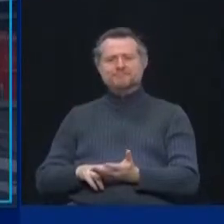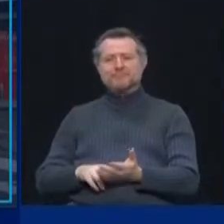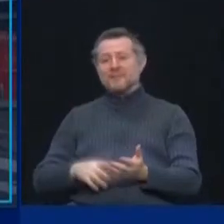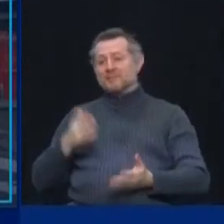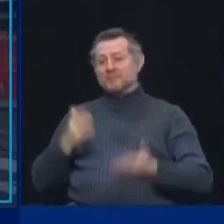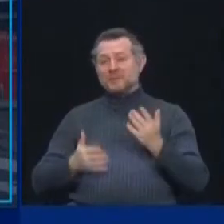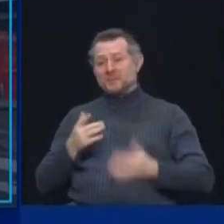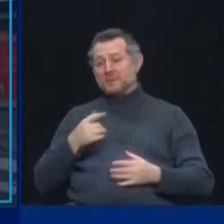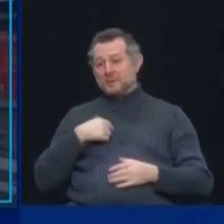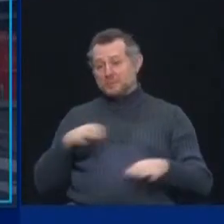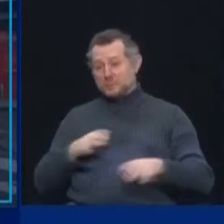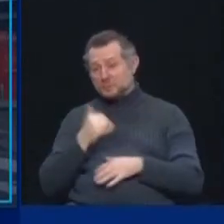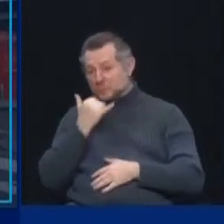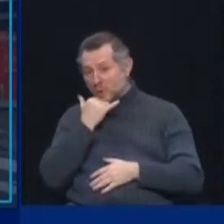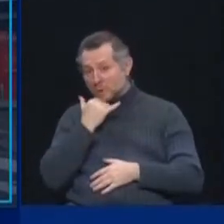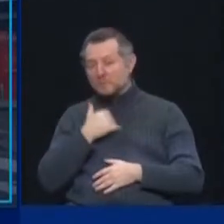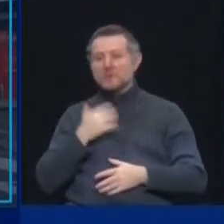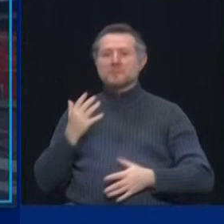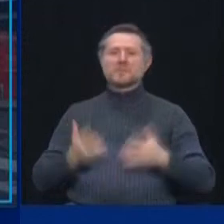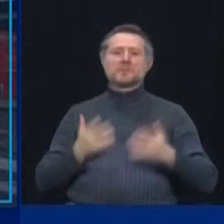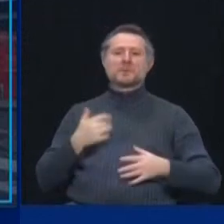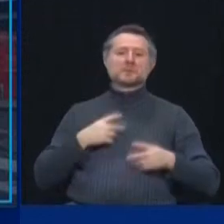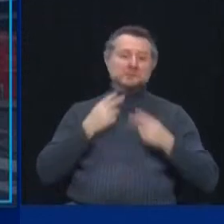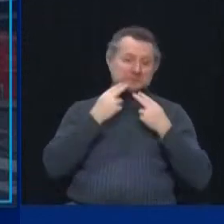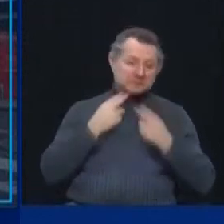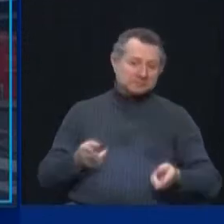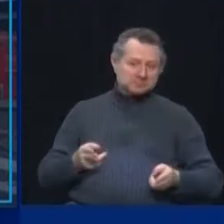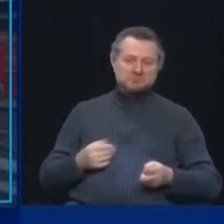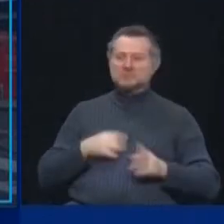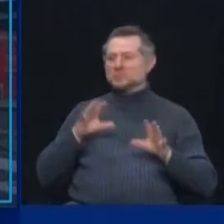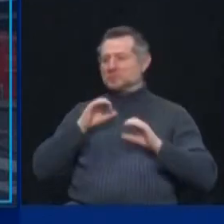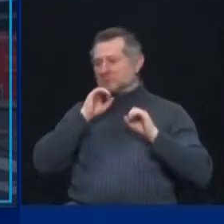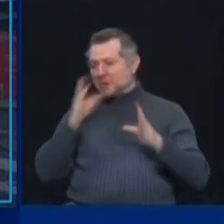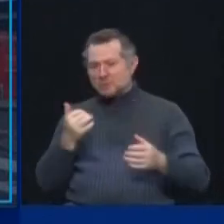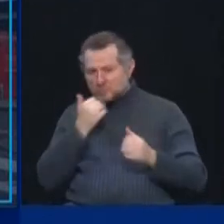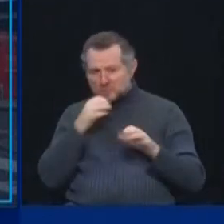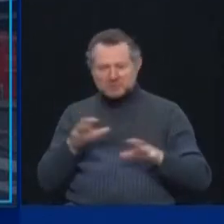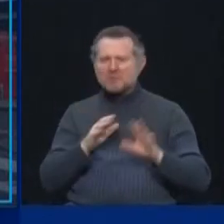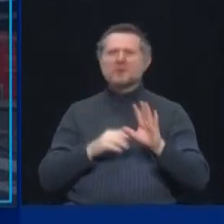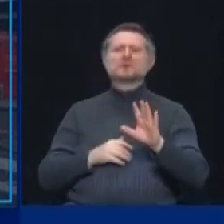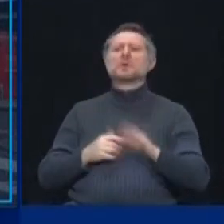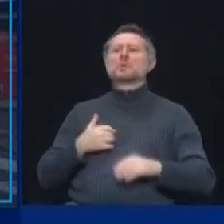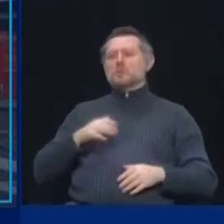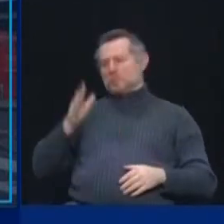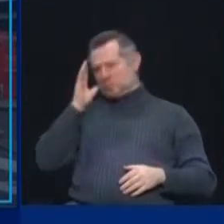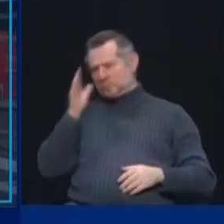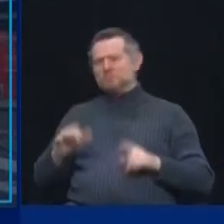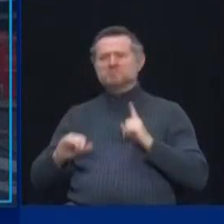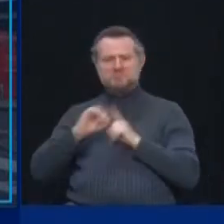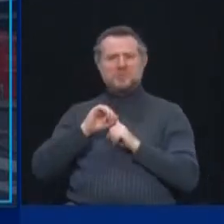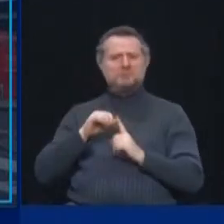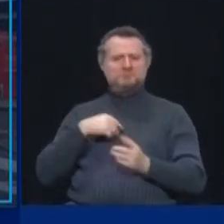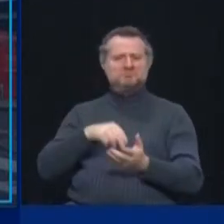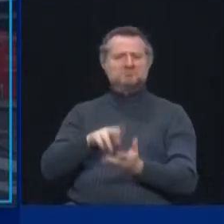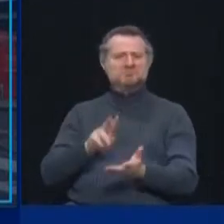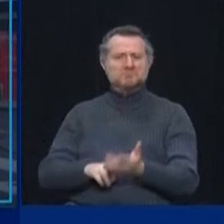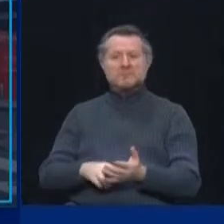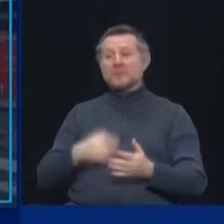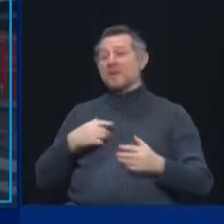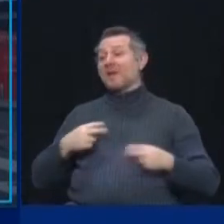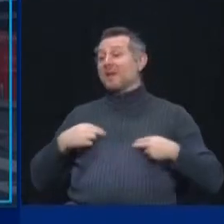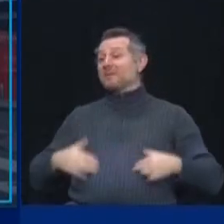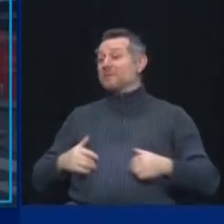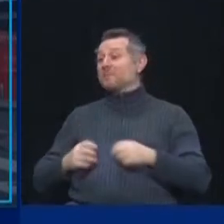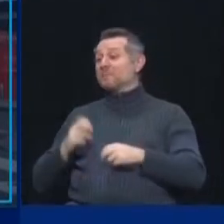wrong. Maybe you didn't do anything wrong. But it's going to happen. Health issue, you lose